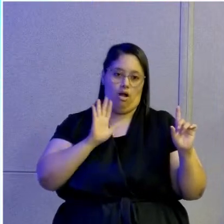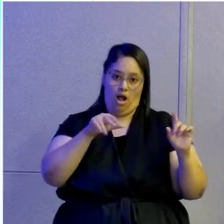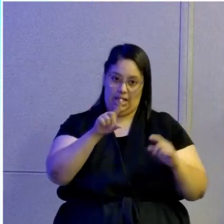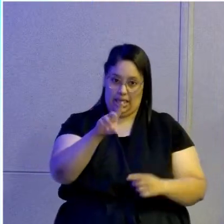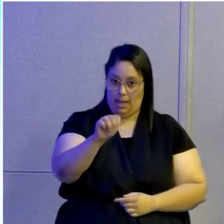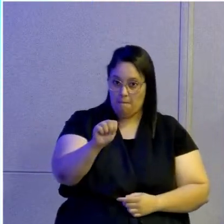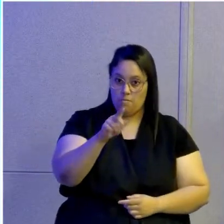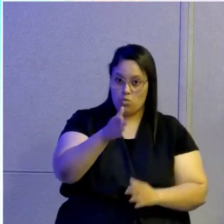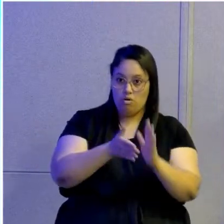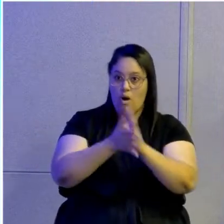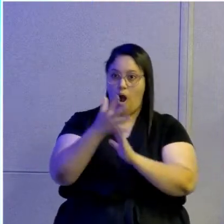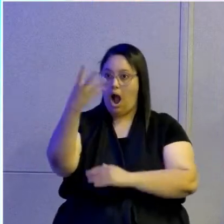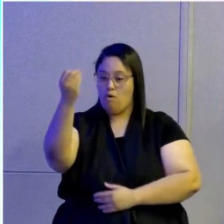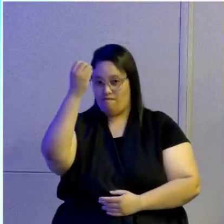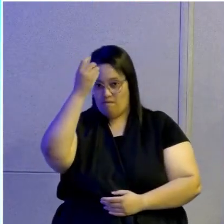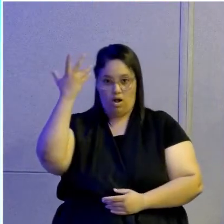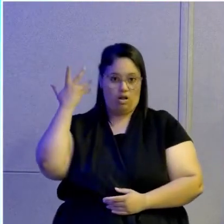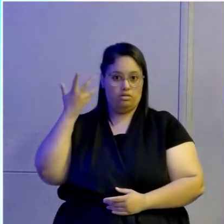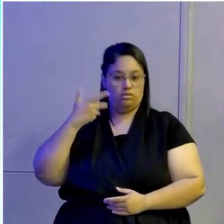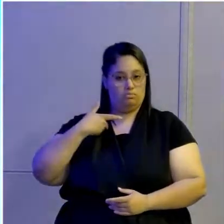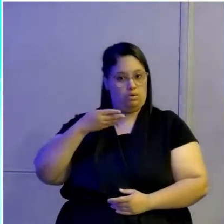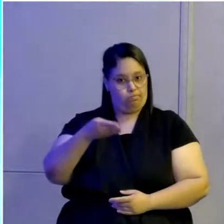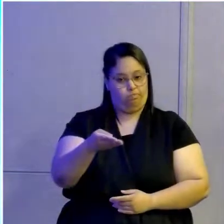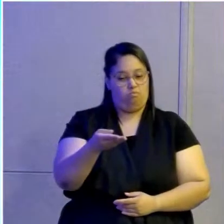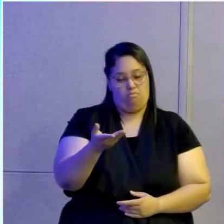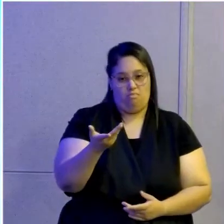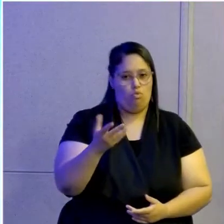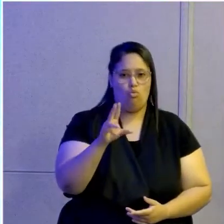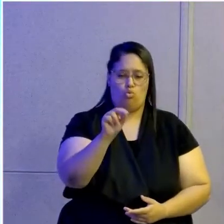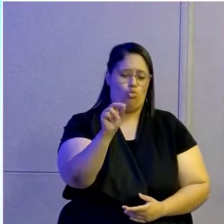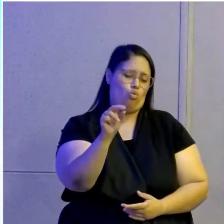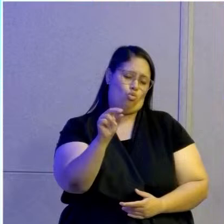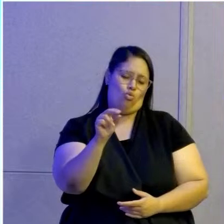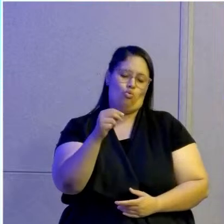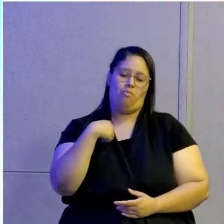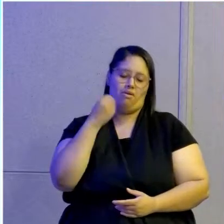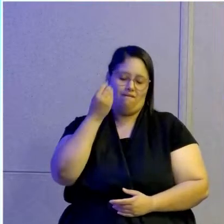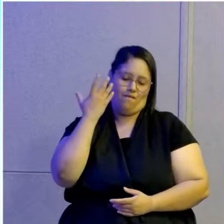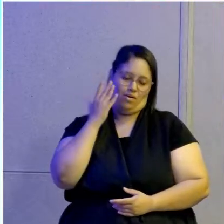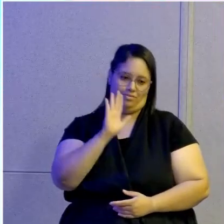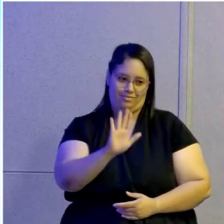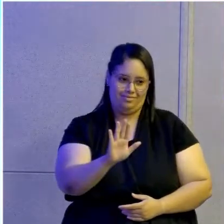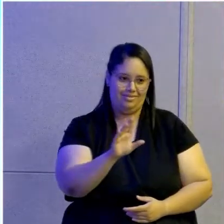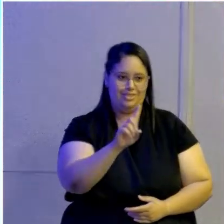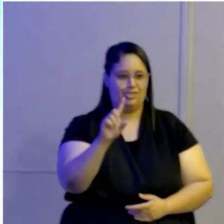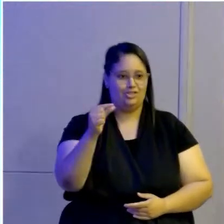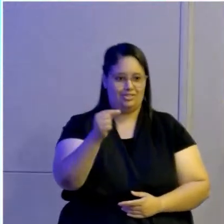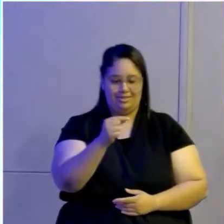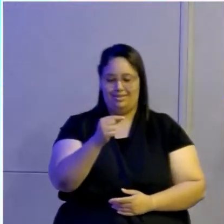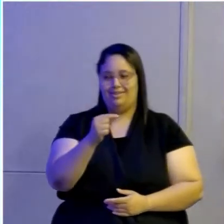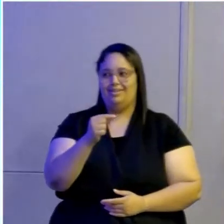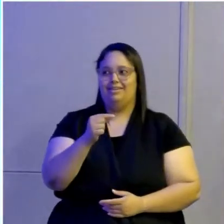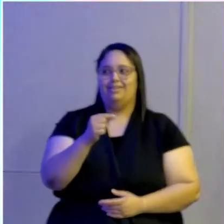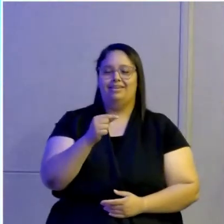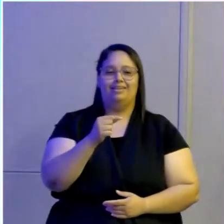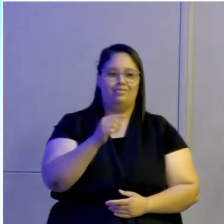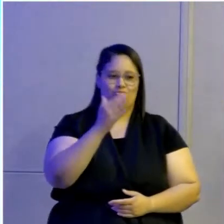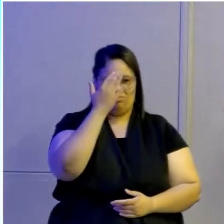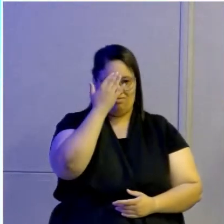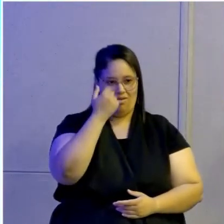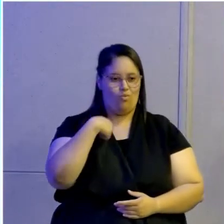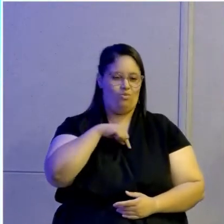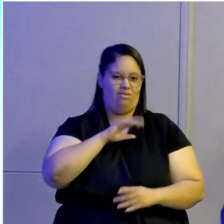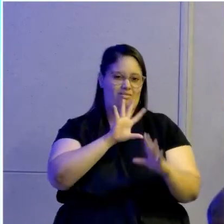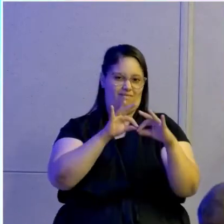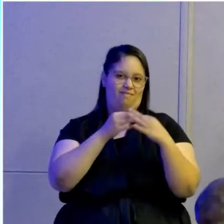DM, when we go out there, you forget that you are there. No, I did not forget you, DDG, really. You know, we are